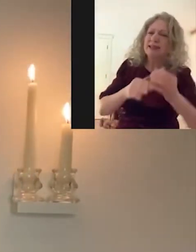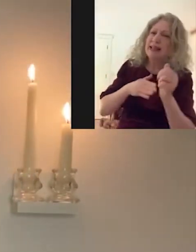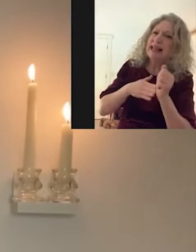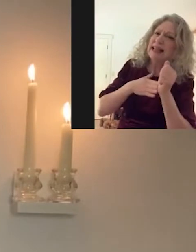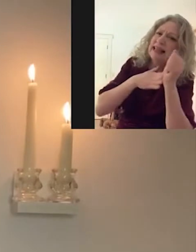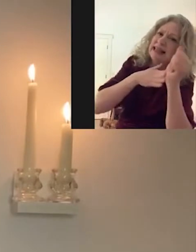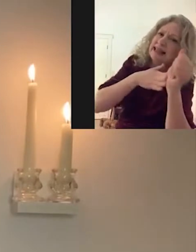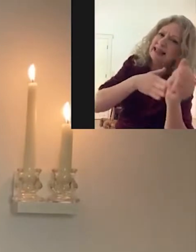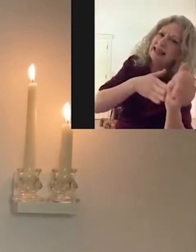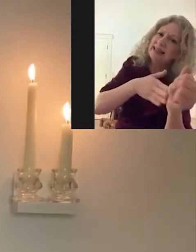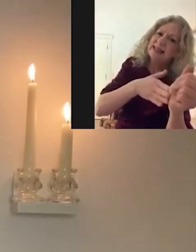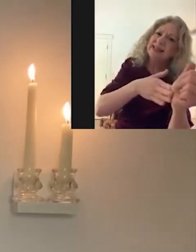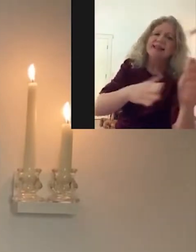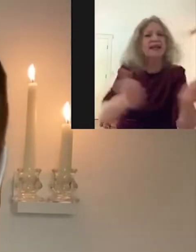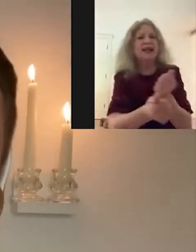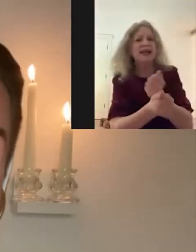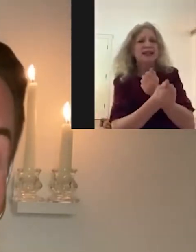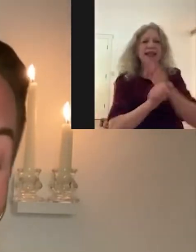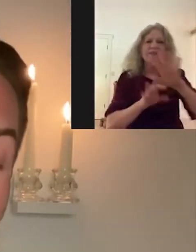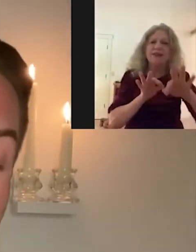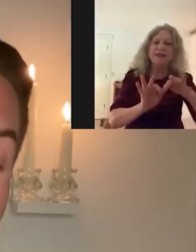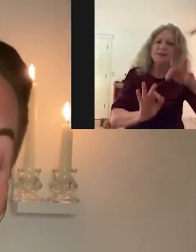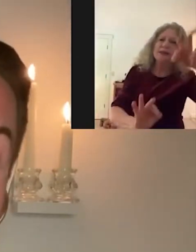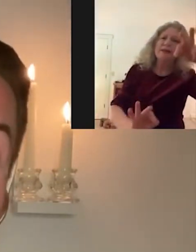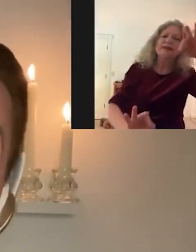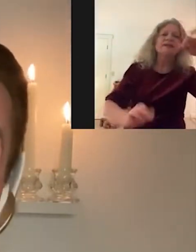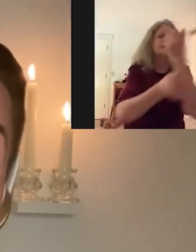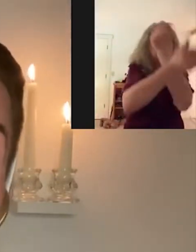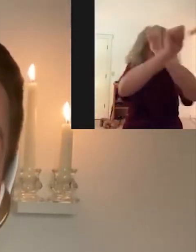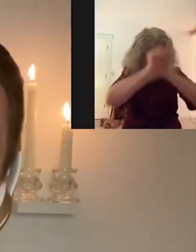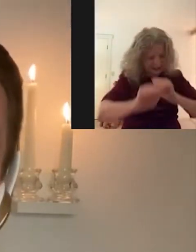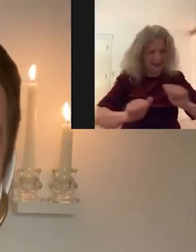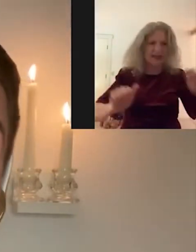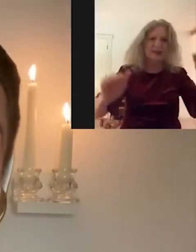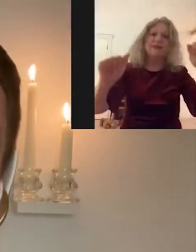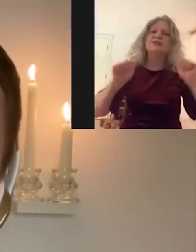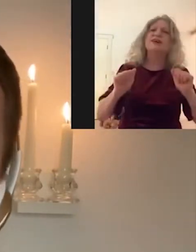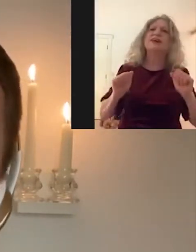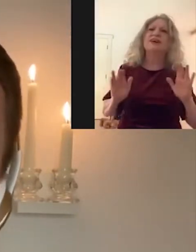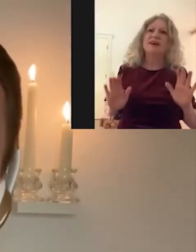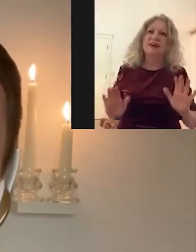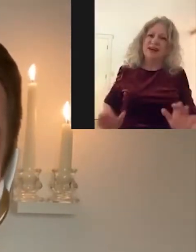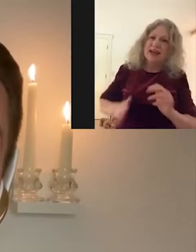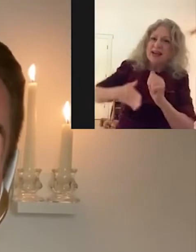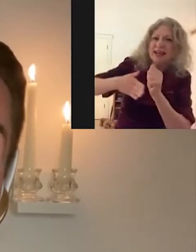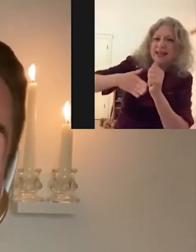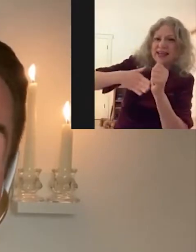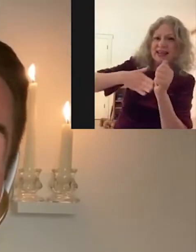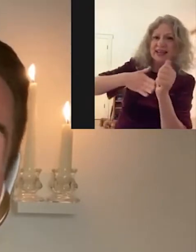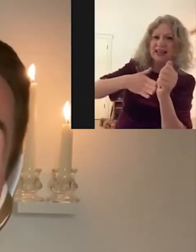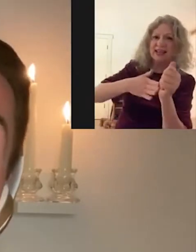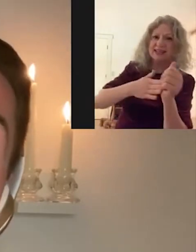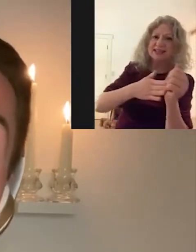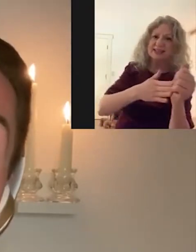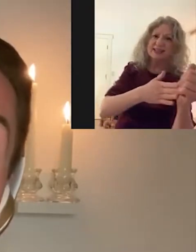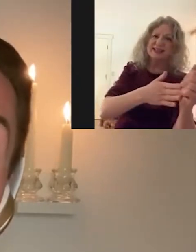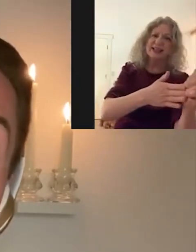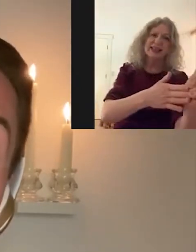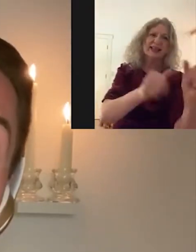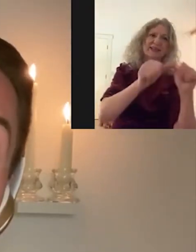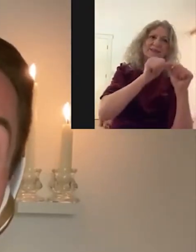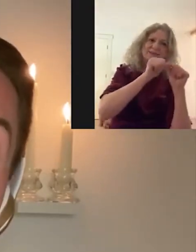loving Spirit of salvation, lead us on to endless